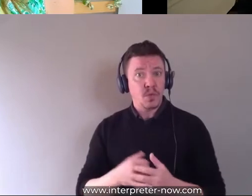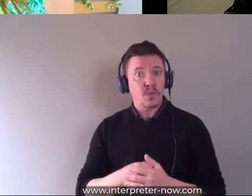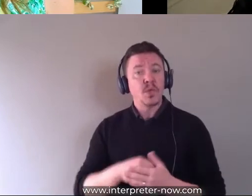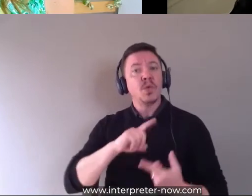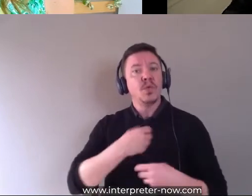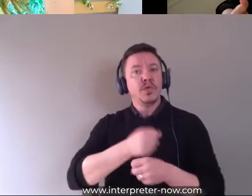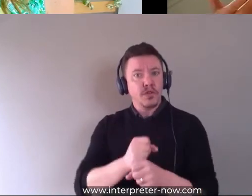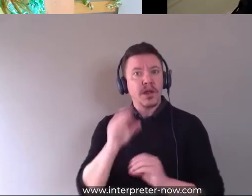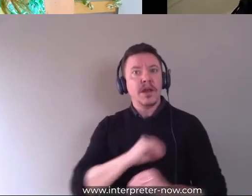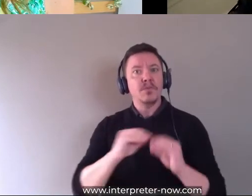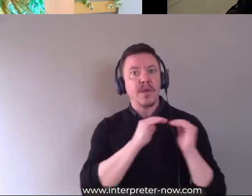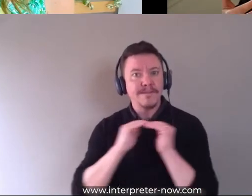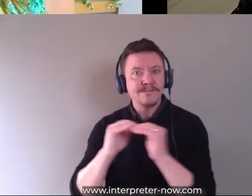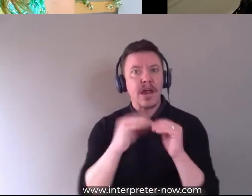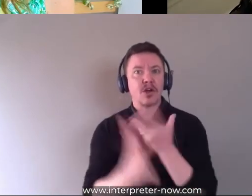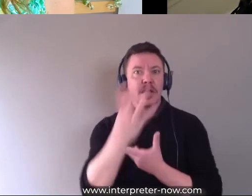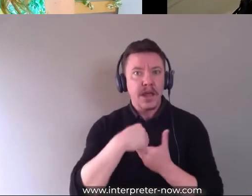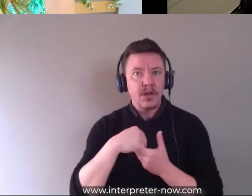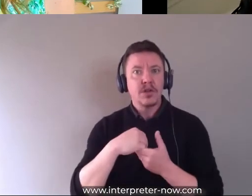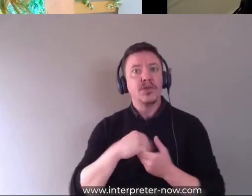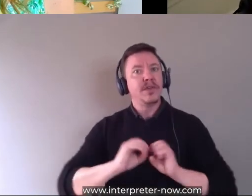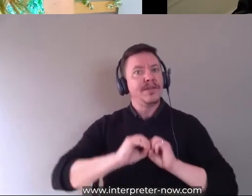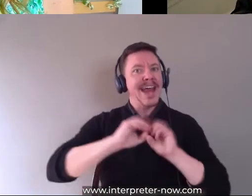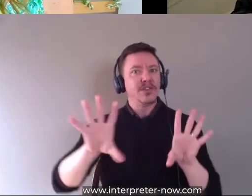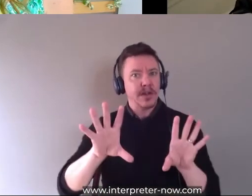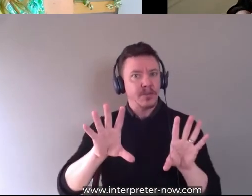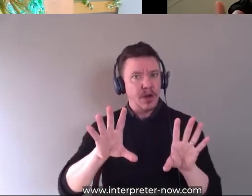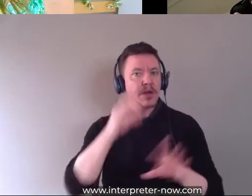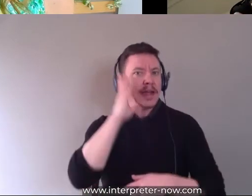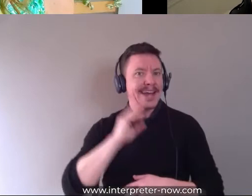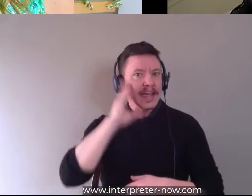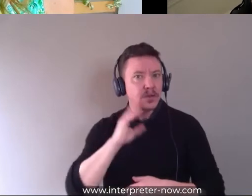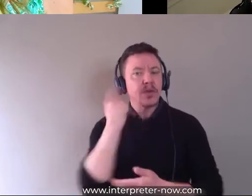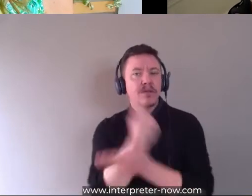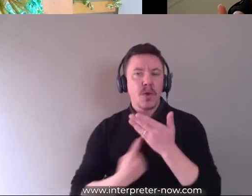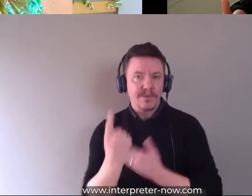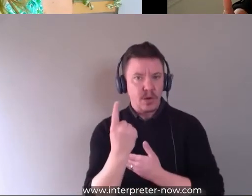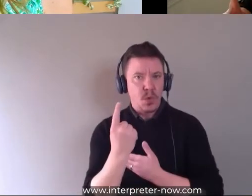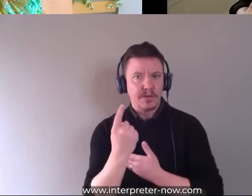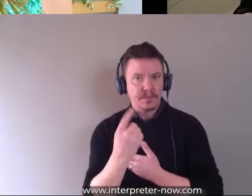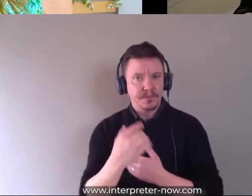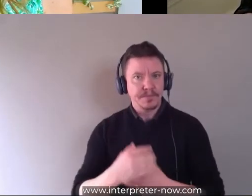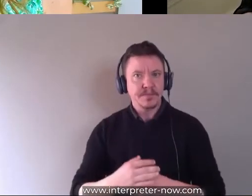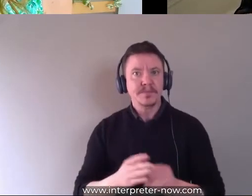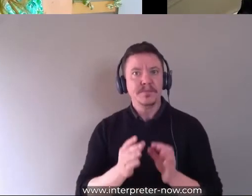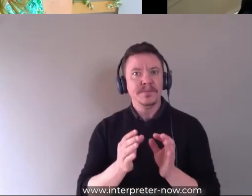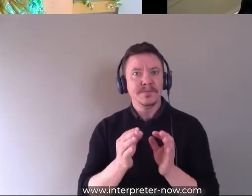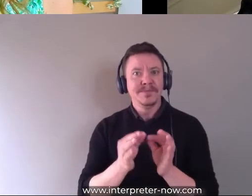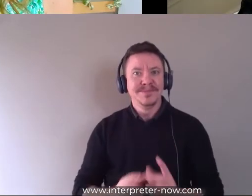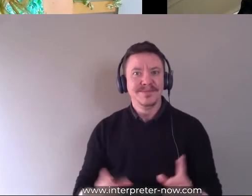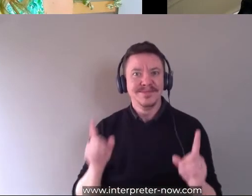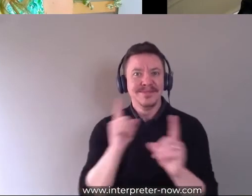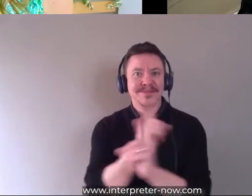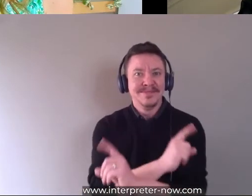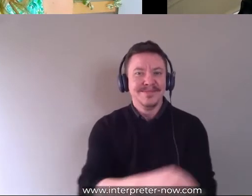create a more fair, inclusive, and transparent experience for everyone. And this is why I love my